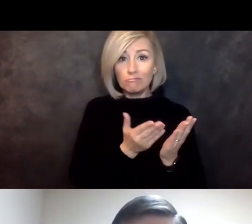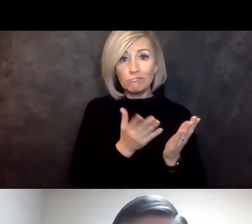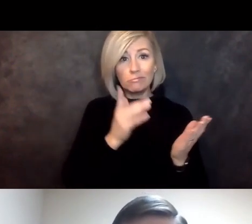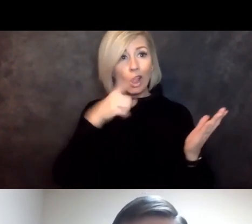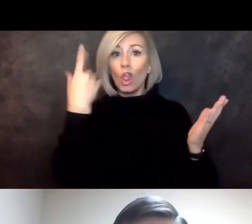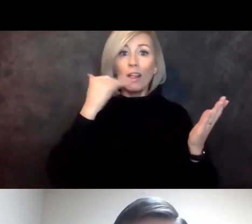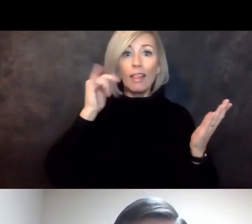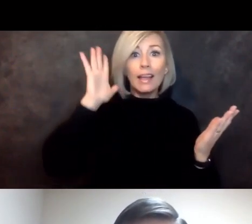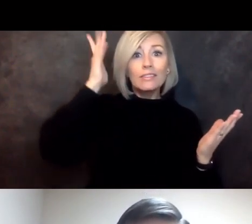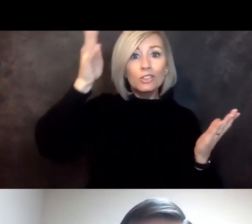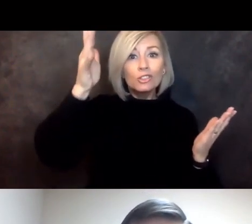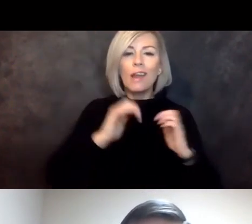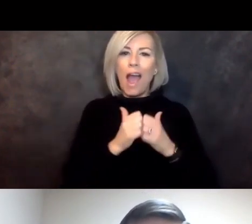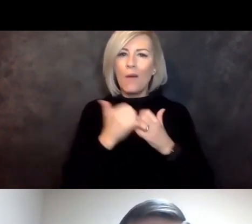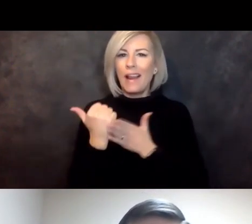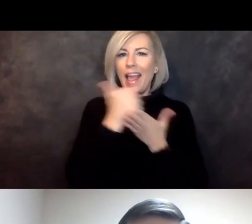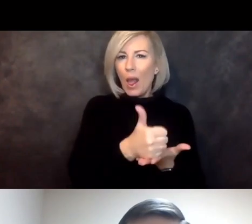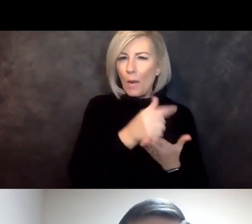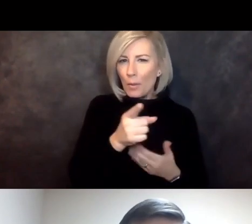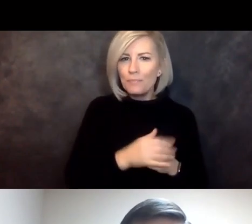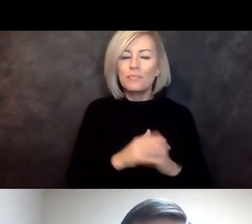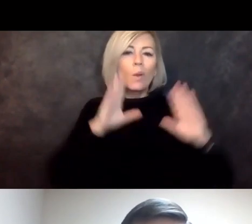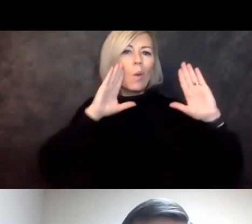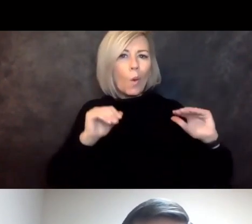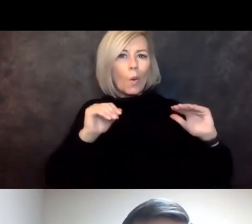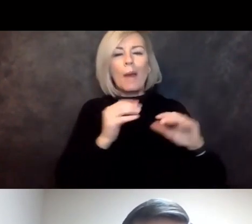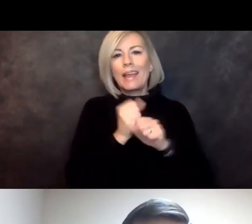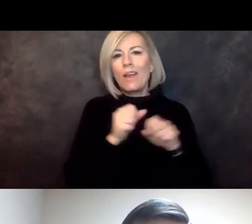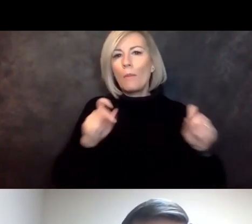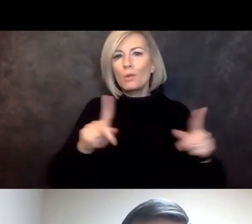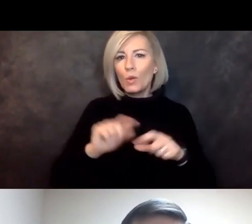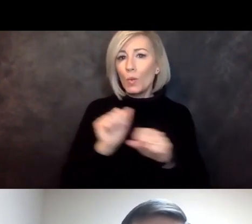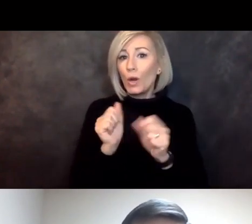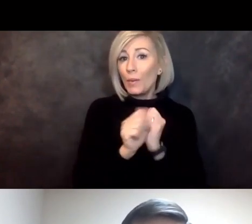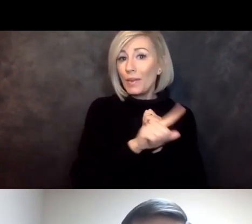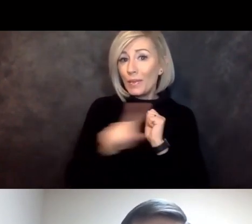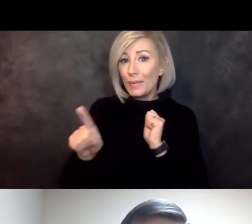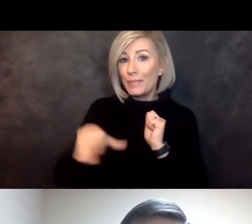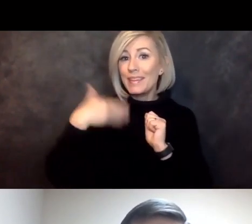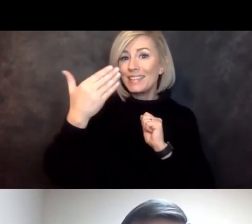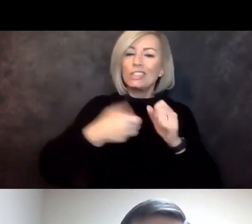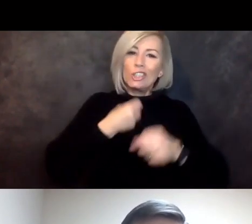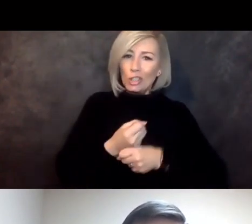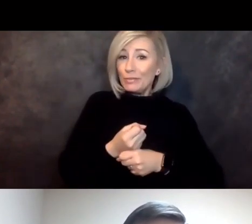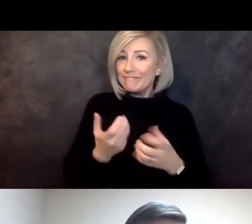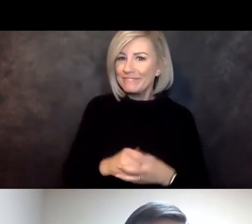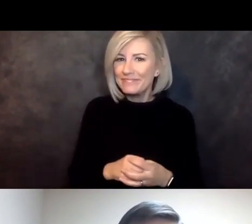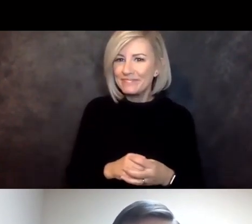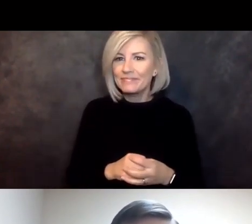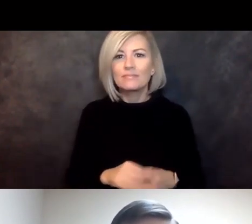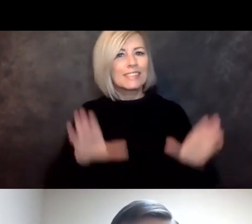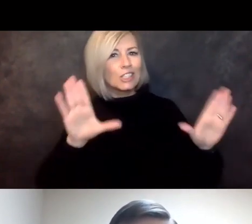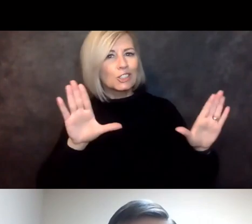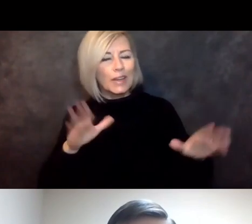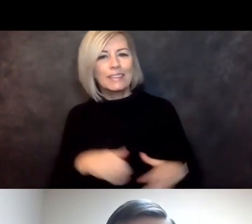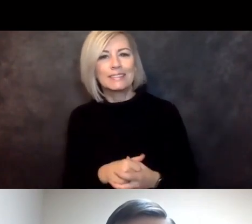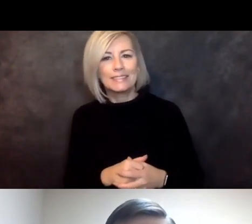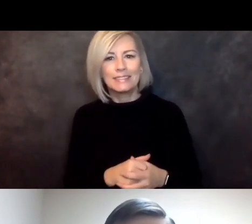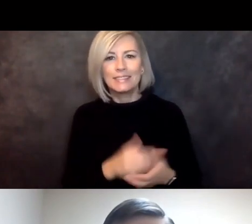future? And how can I help you? I hope that I get a chance to work with you in this next year. That's great. Great